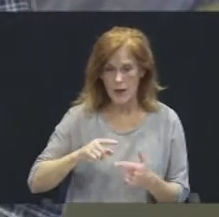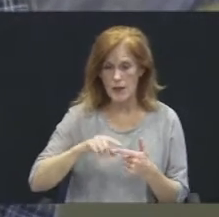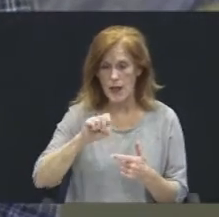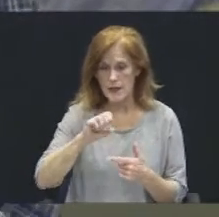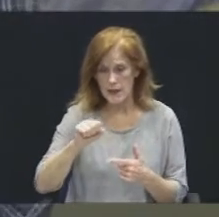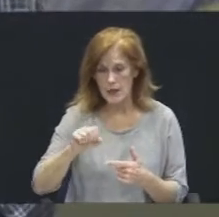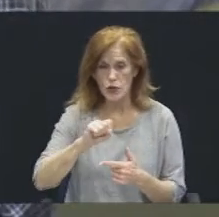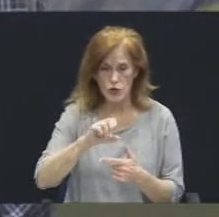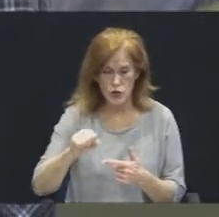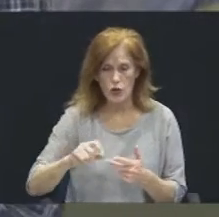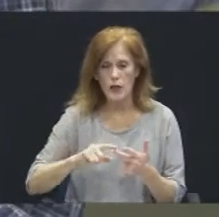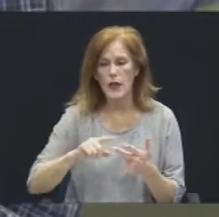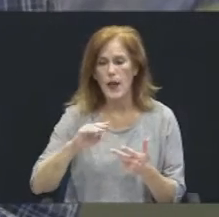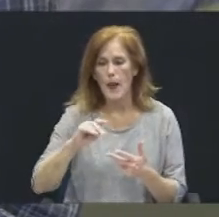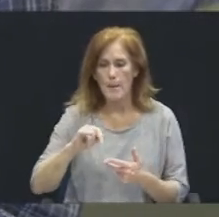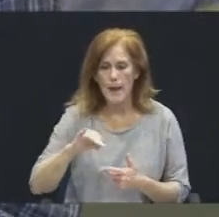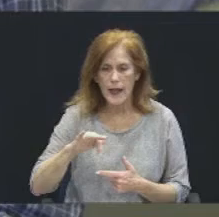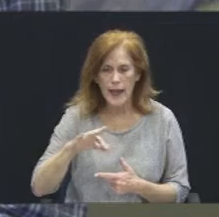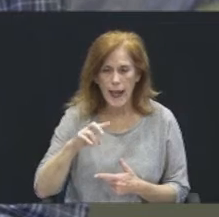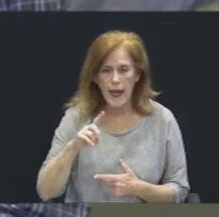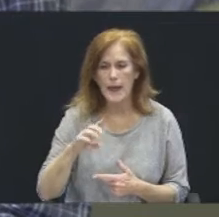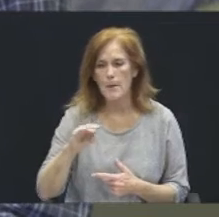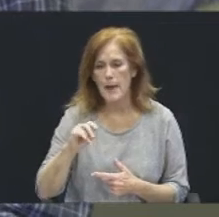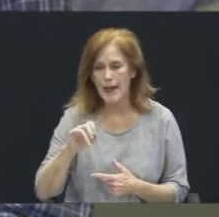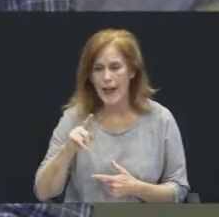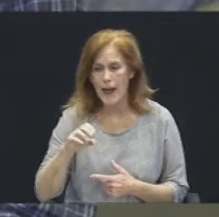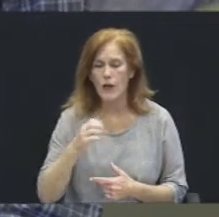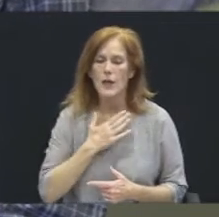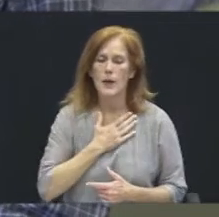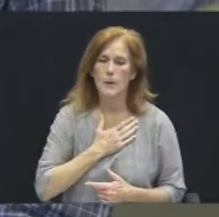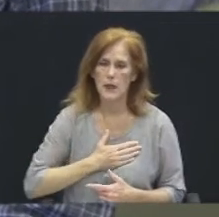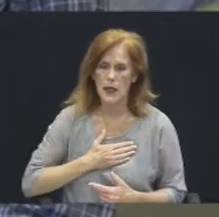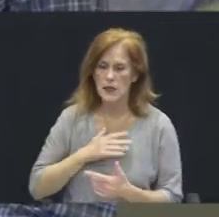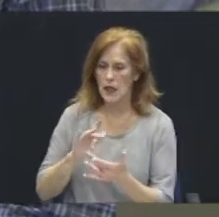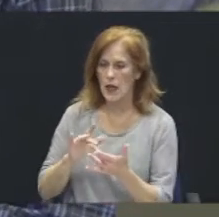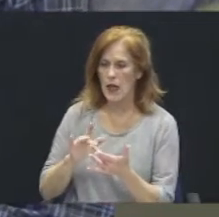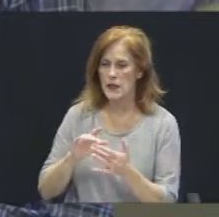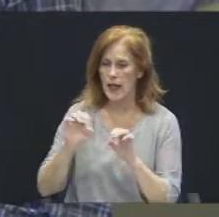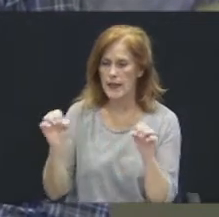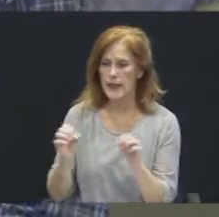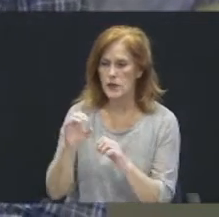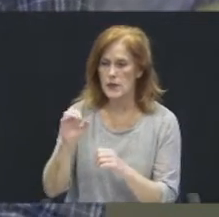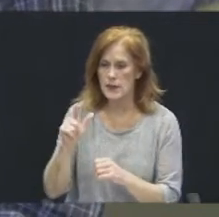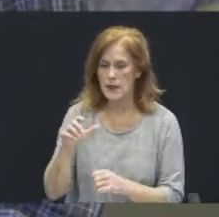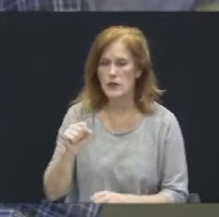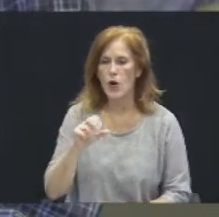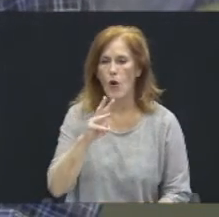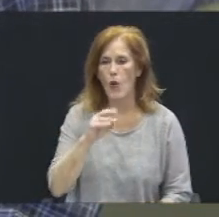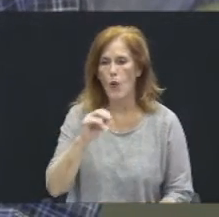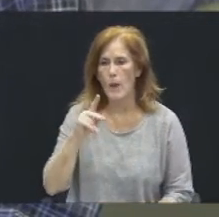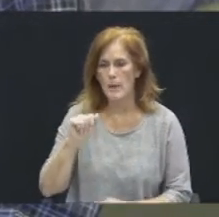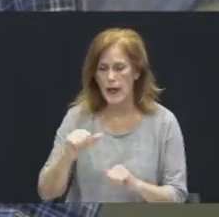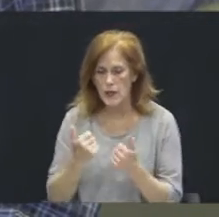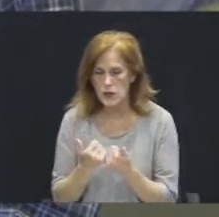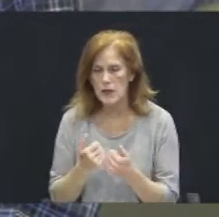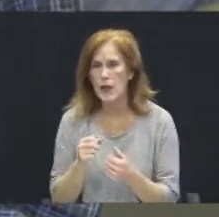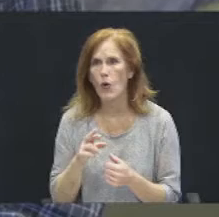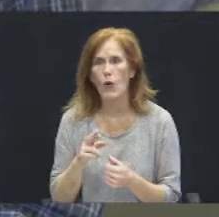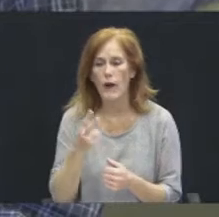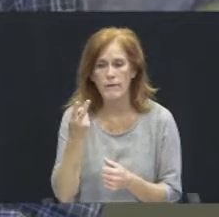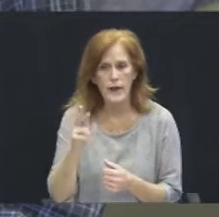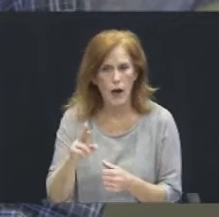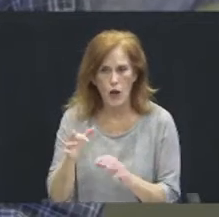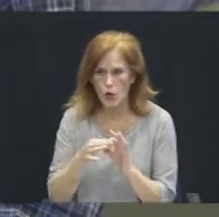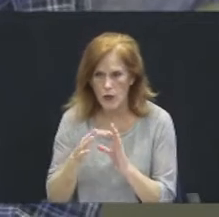Medicaid, Medicare, anything like that, contact Easter Seals, contact the WIPA agency, contact a